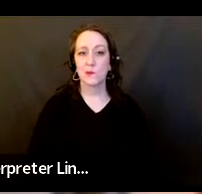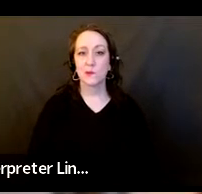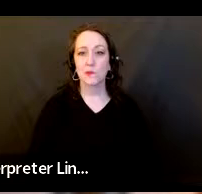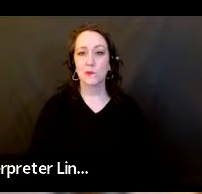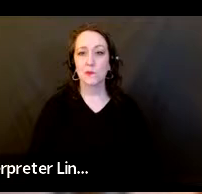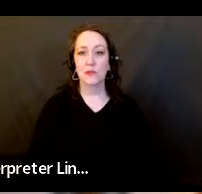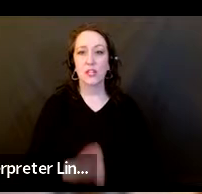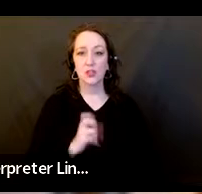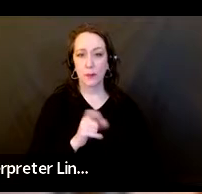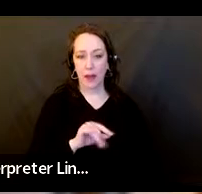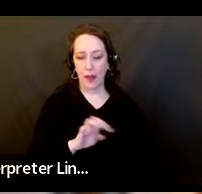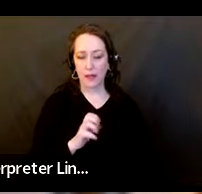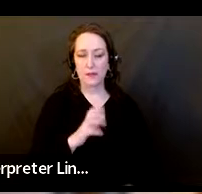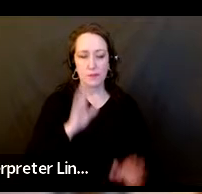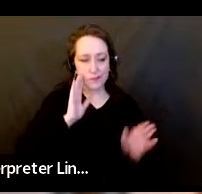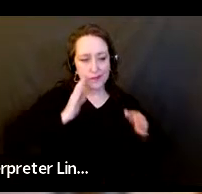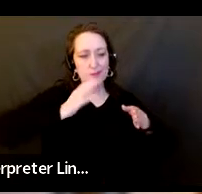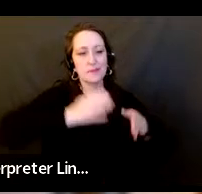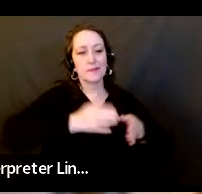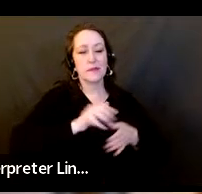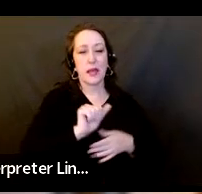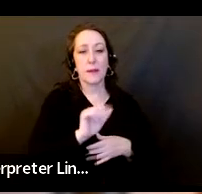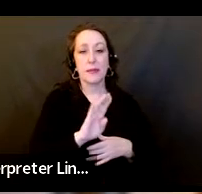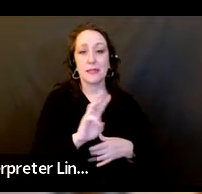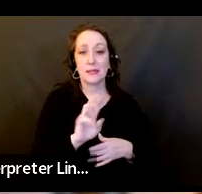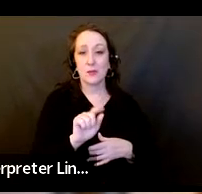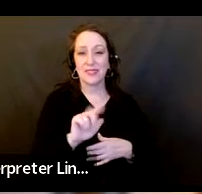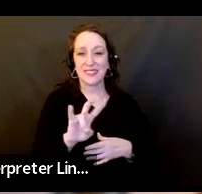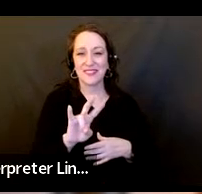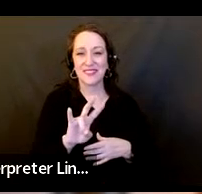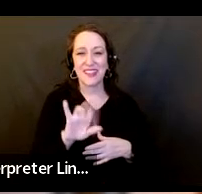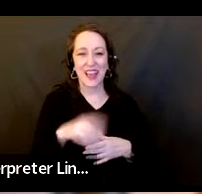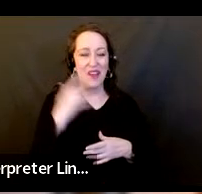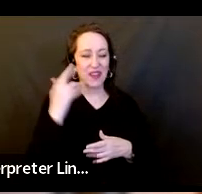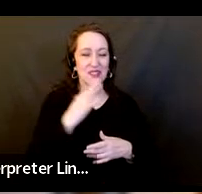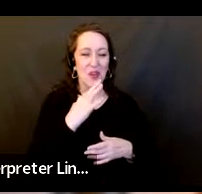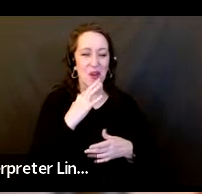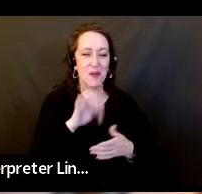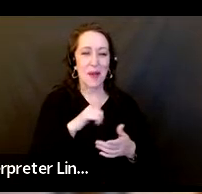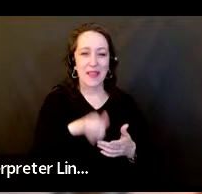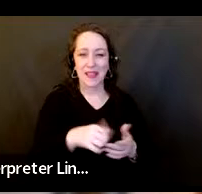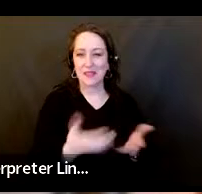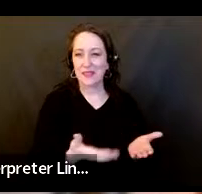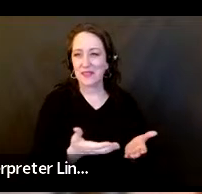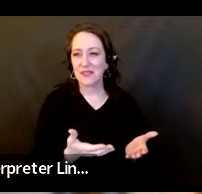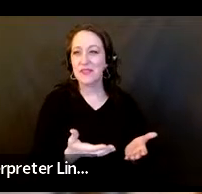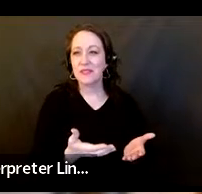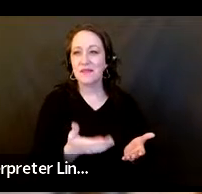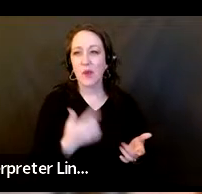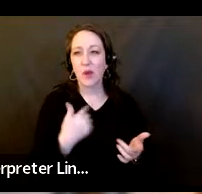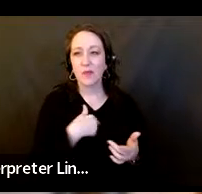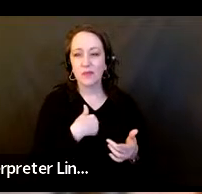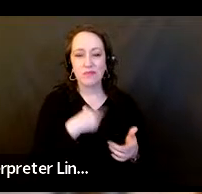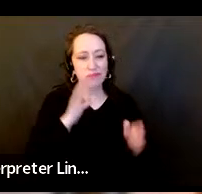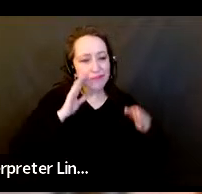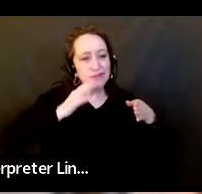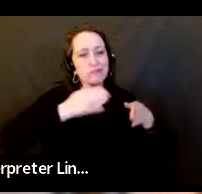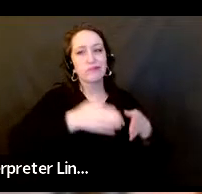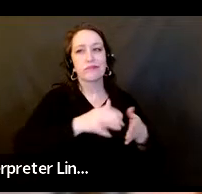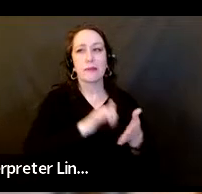So as we concentrate on the AB 617, that's the only reason why I was talking about this here, because this is what we were concentrating